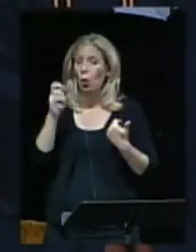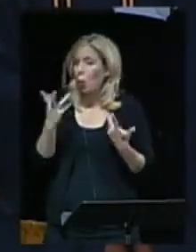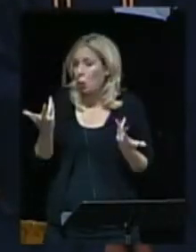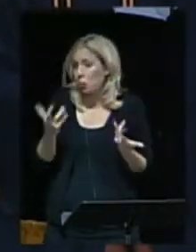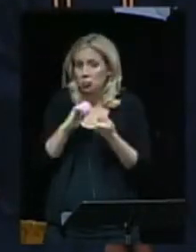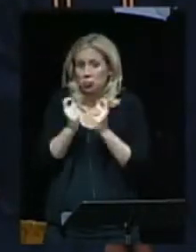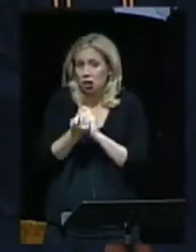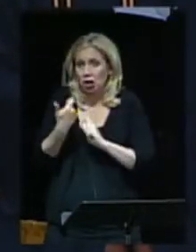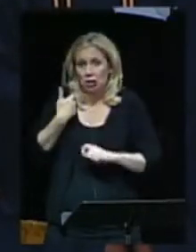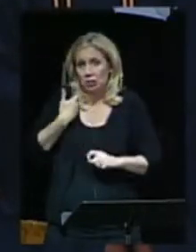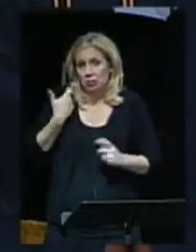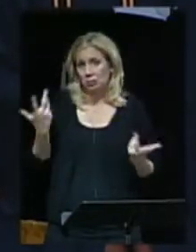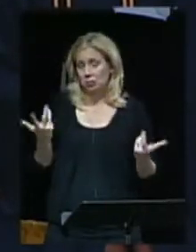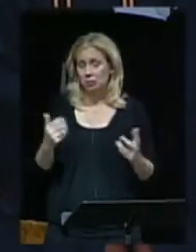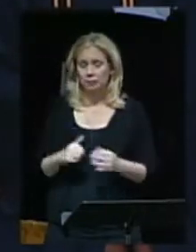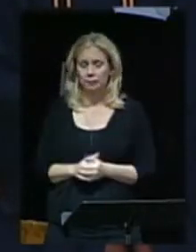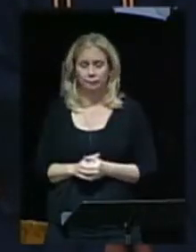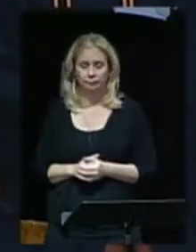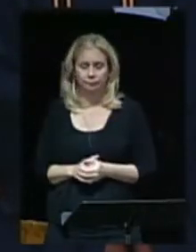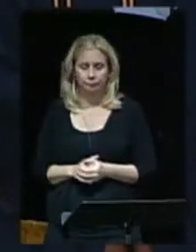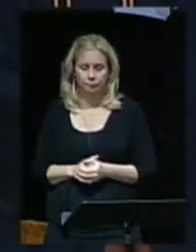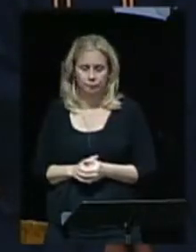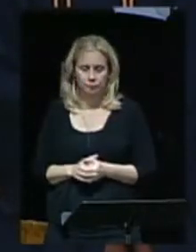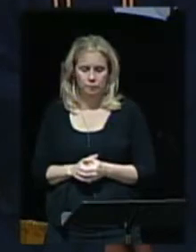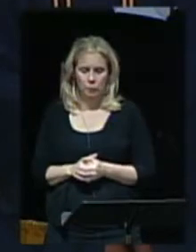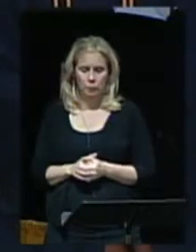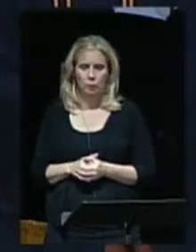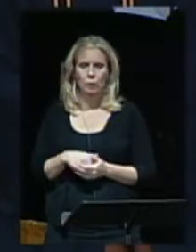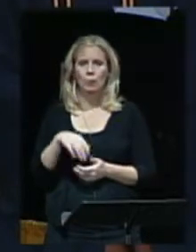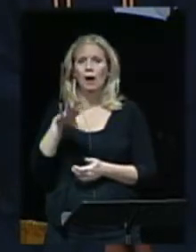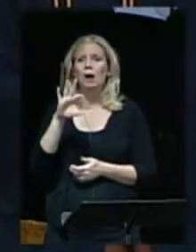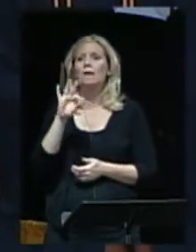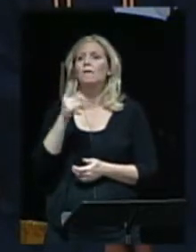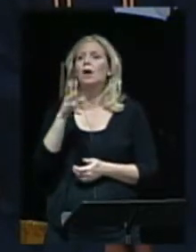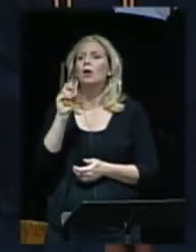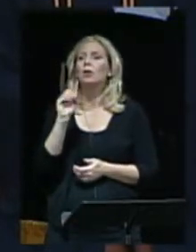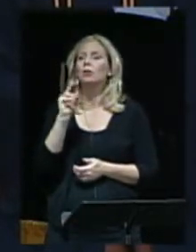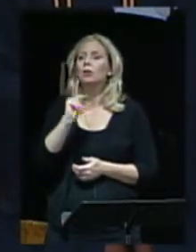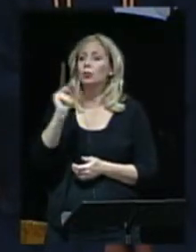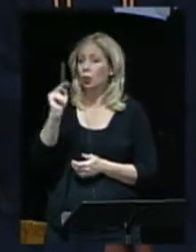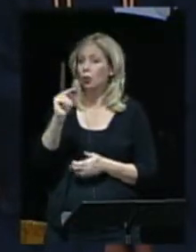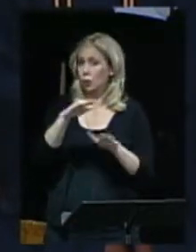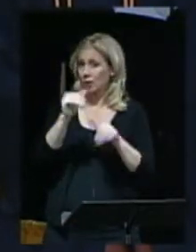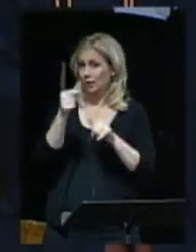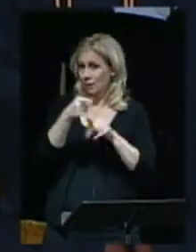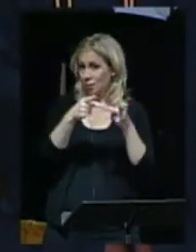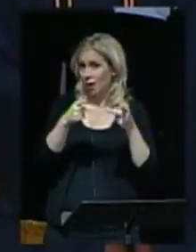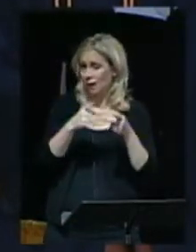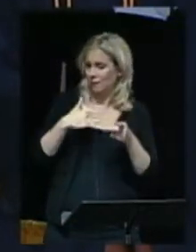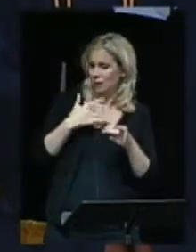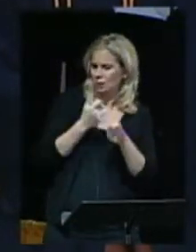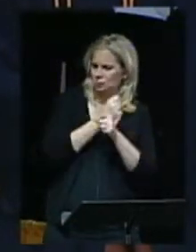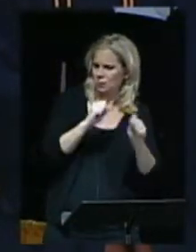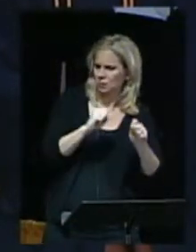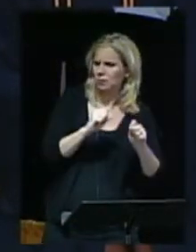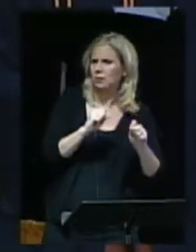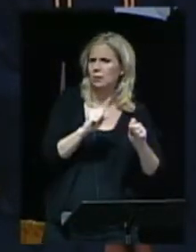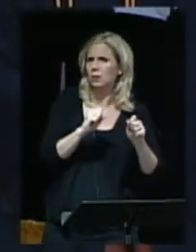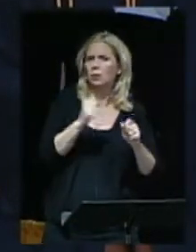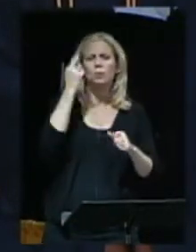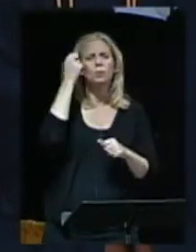better. As we leave the security of Fargo North, realize graduation gives us a chance to